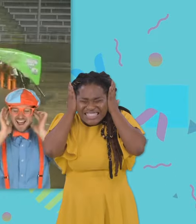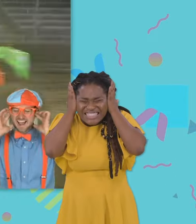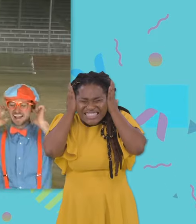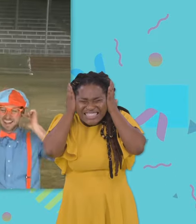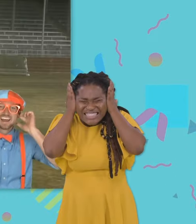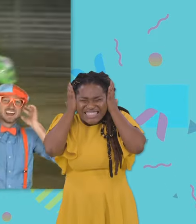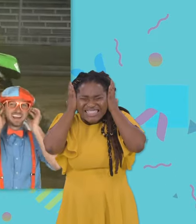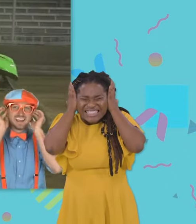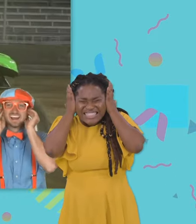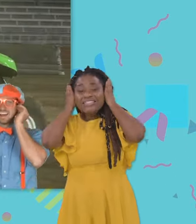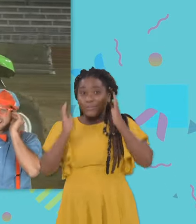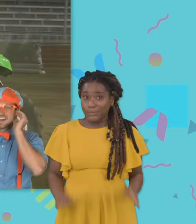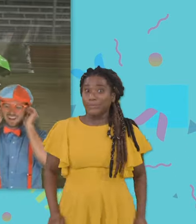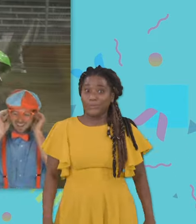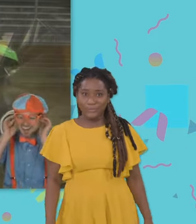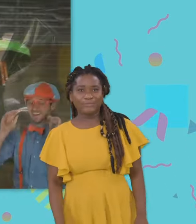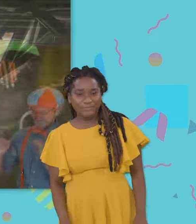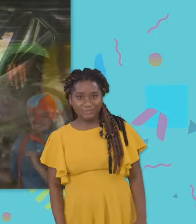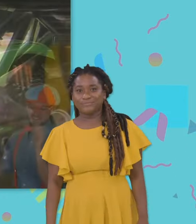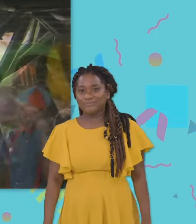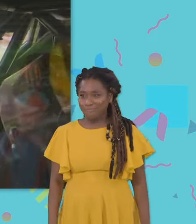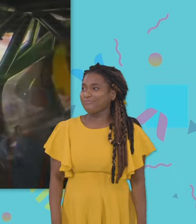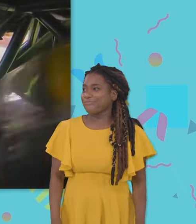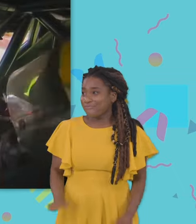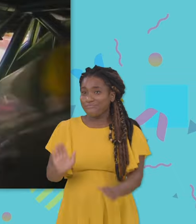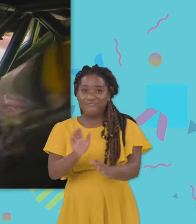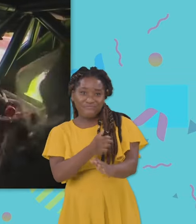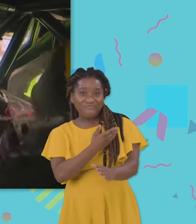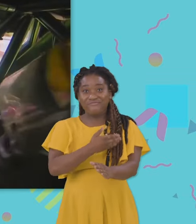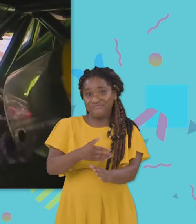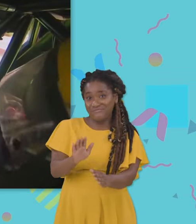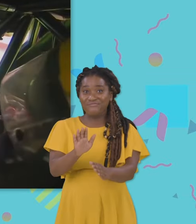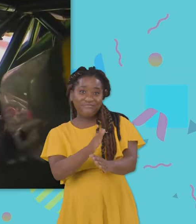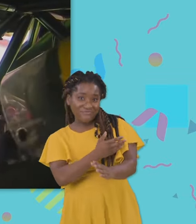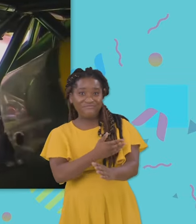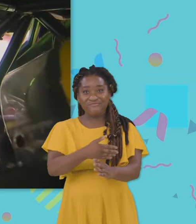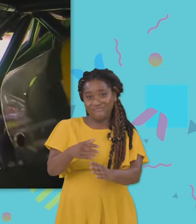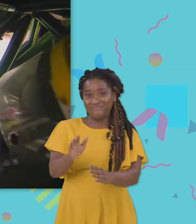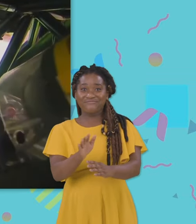Better cover your ears.